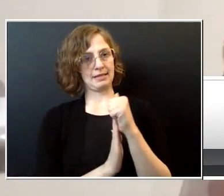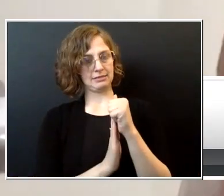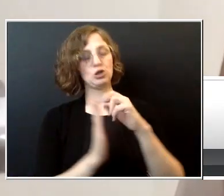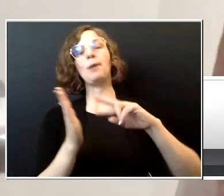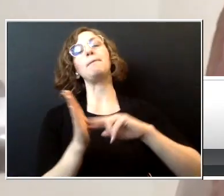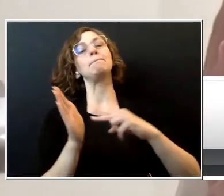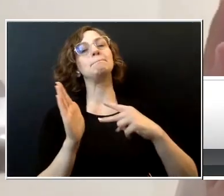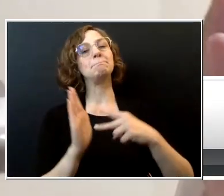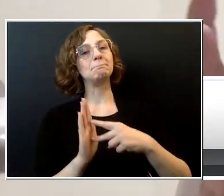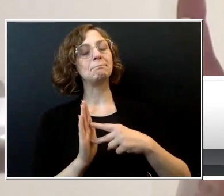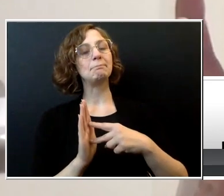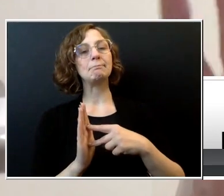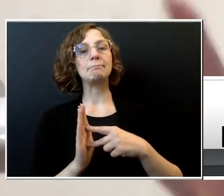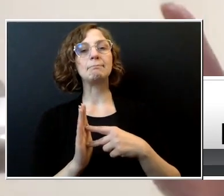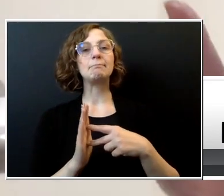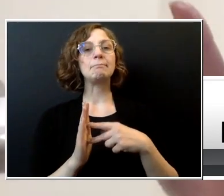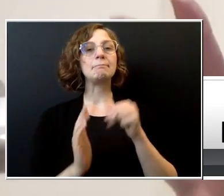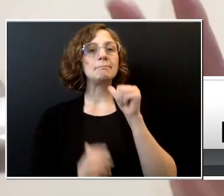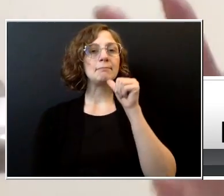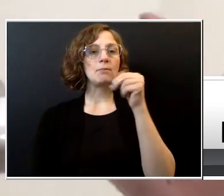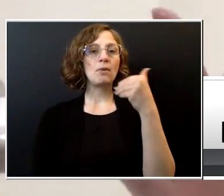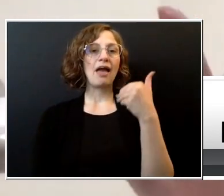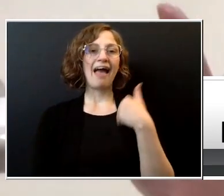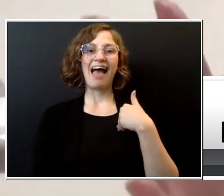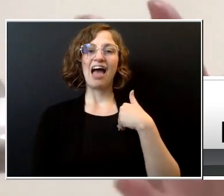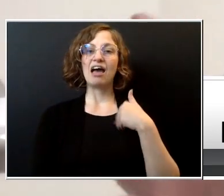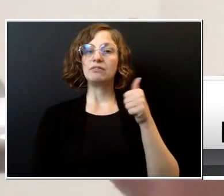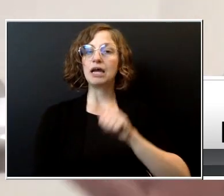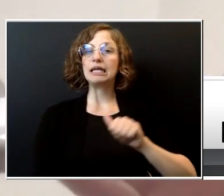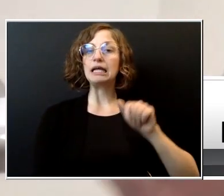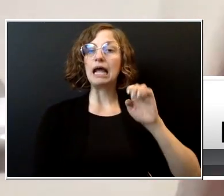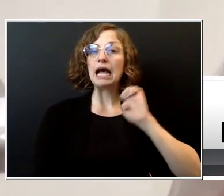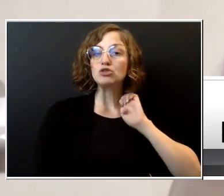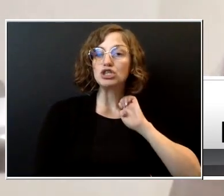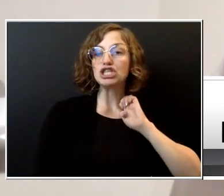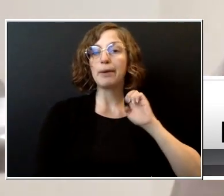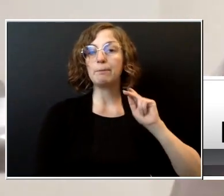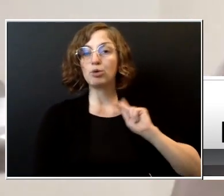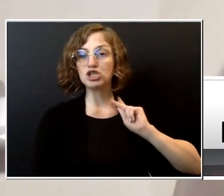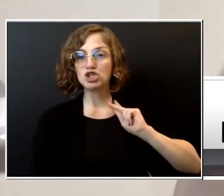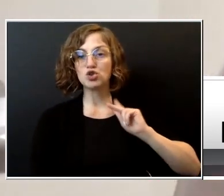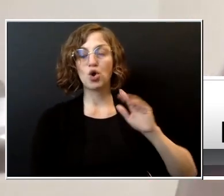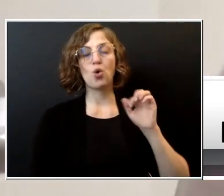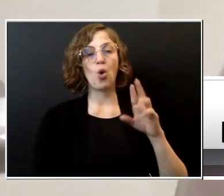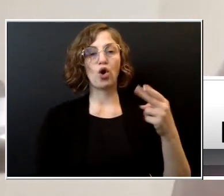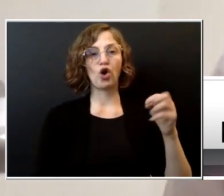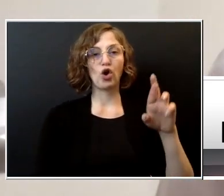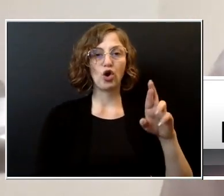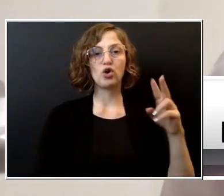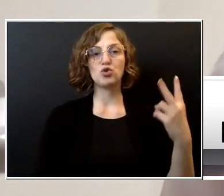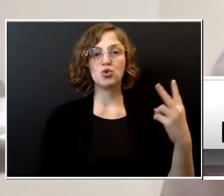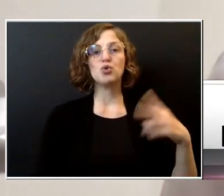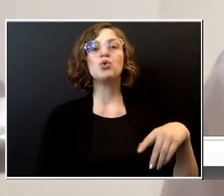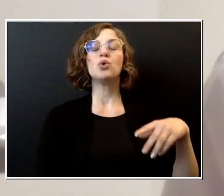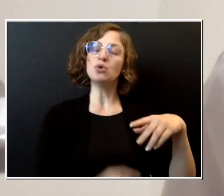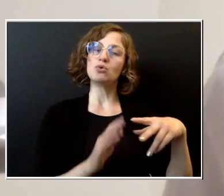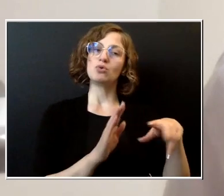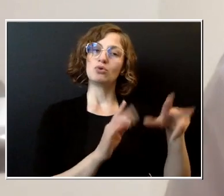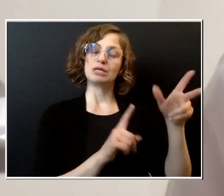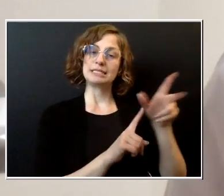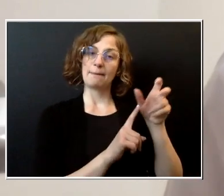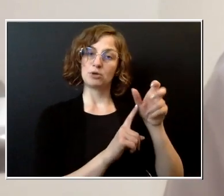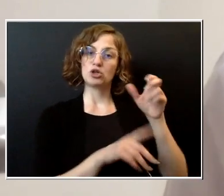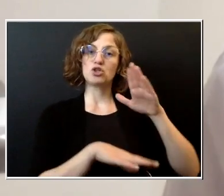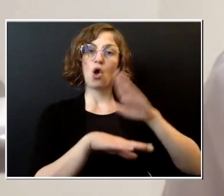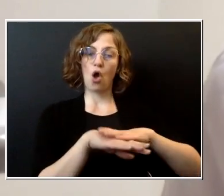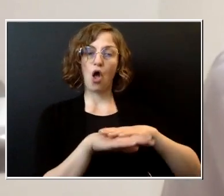have any of the estrogen, progesterone, or HER2 receptors on the cancer cell, which allow us to